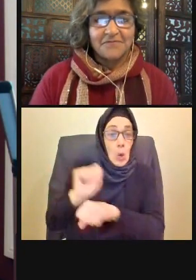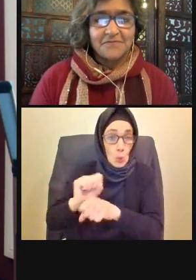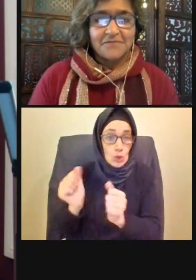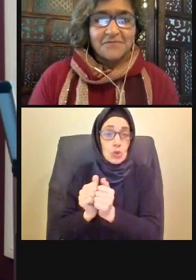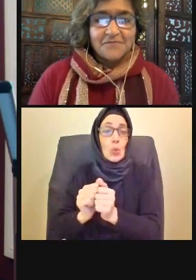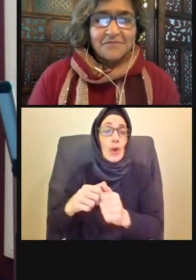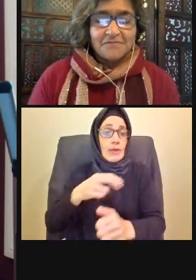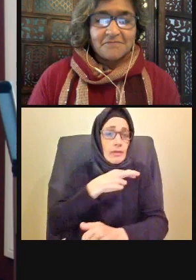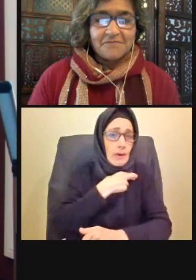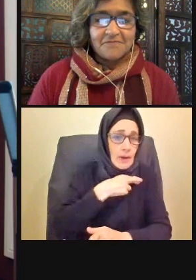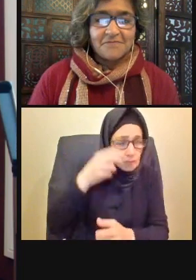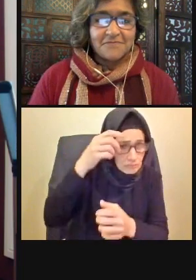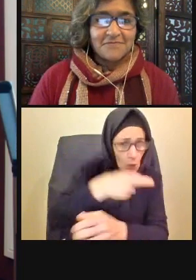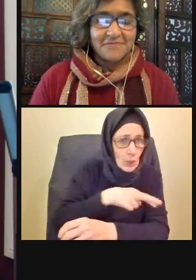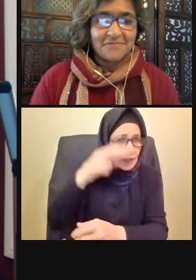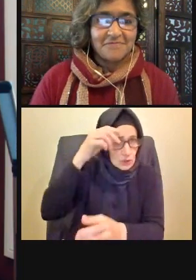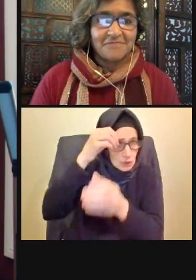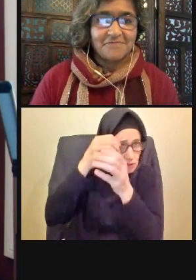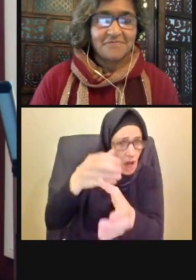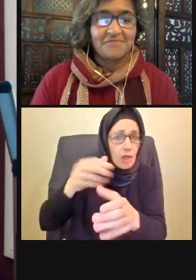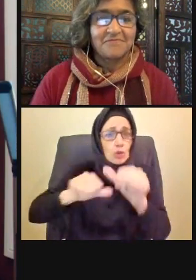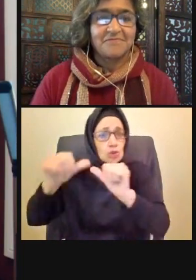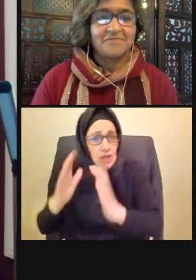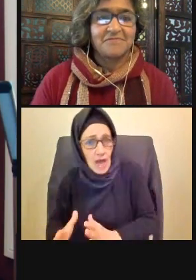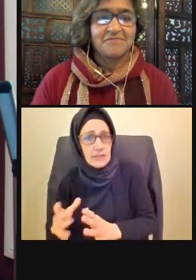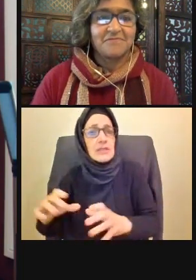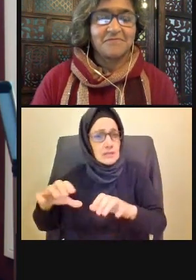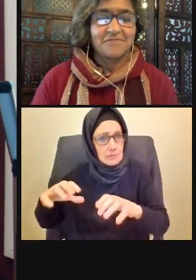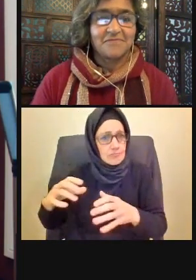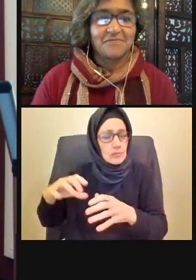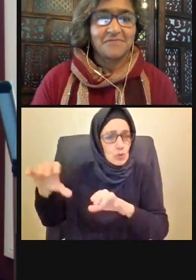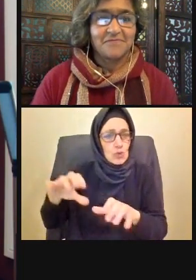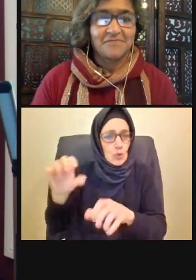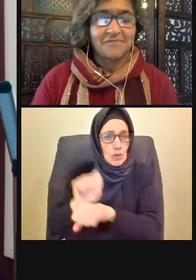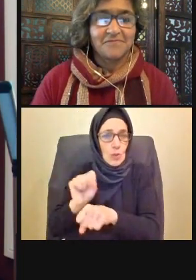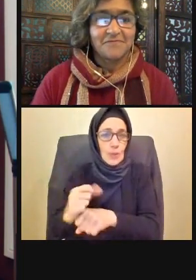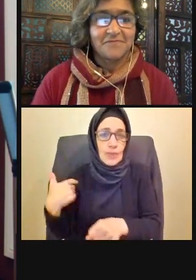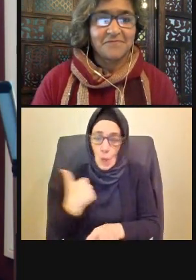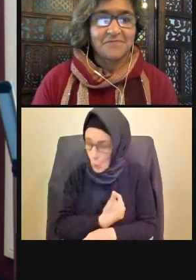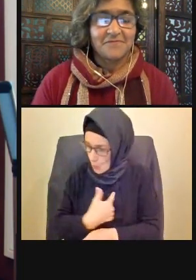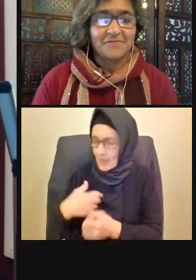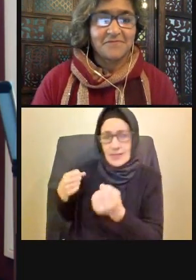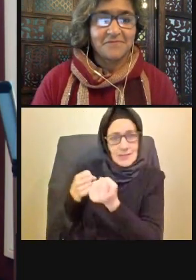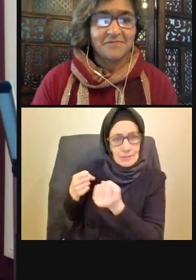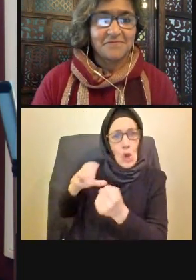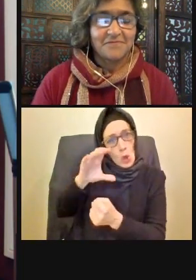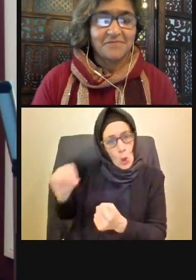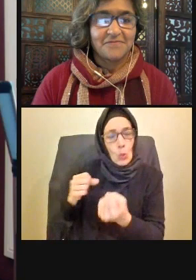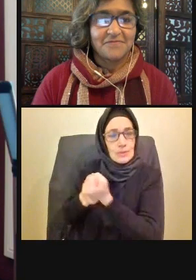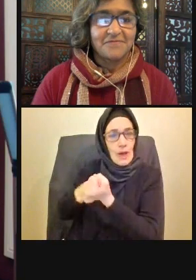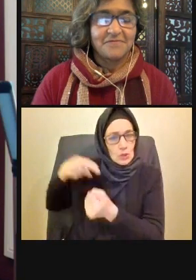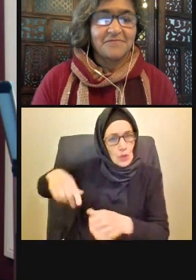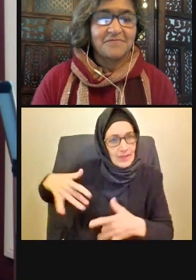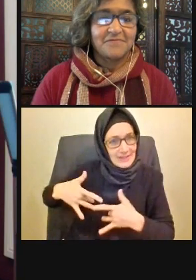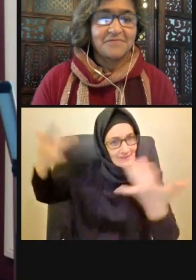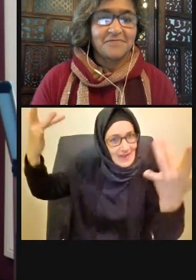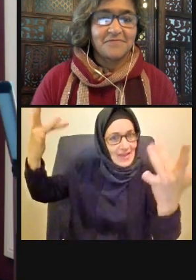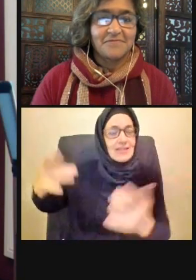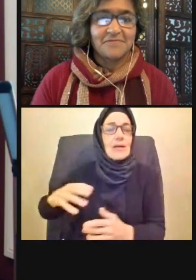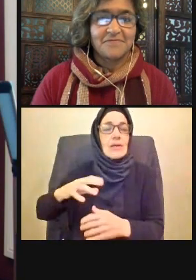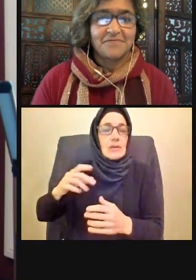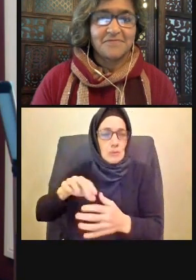work. We're proud to co-sponsor this event with IFANCA, which is a trusted organization on all halal matters related